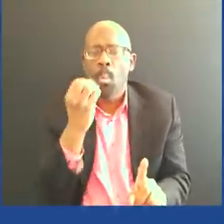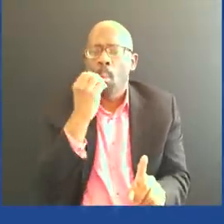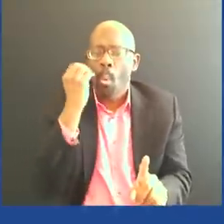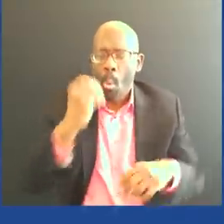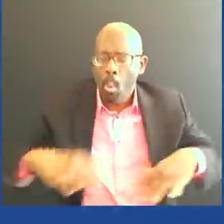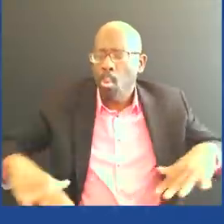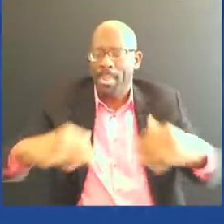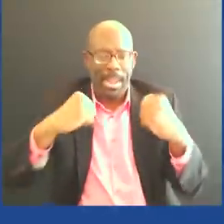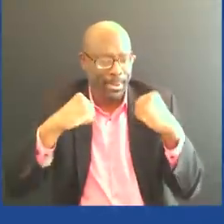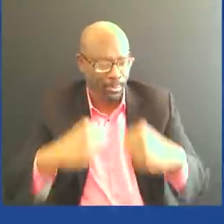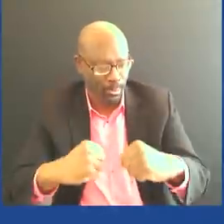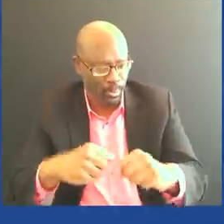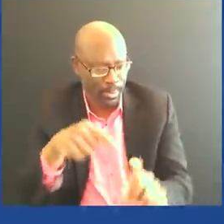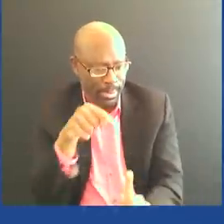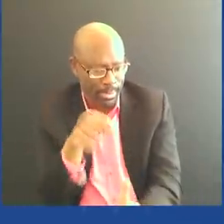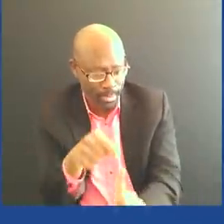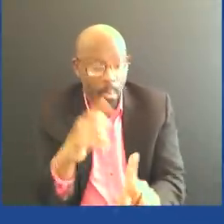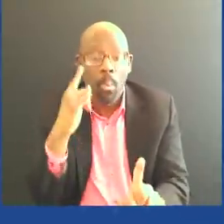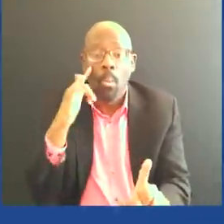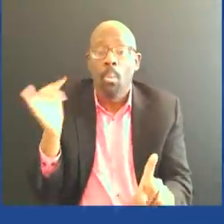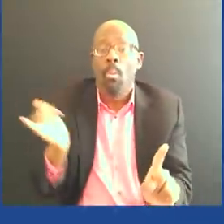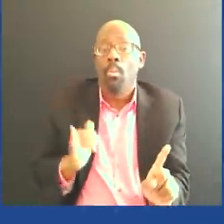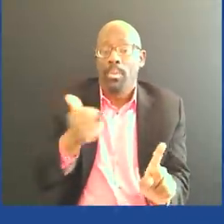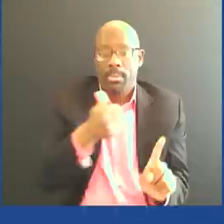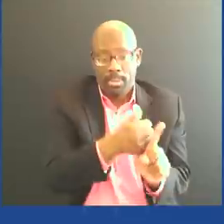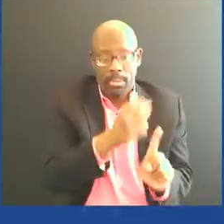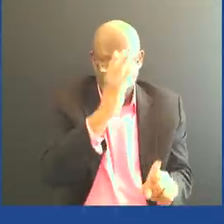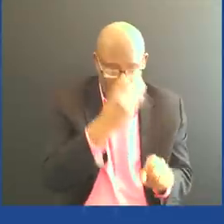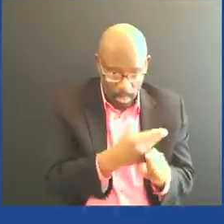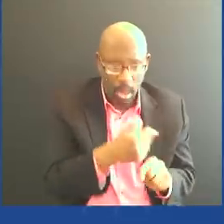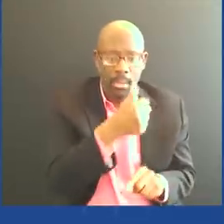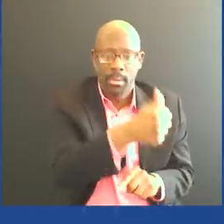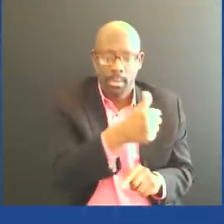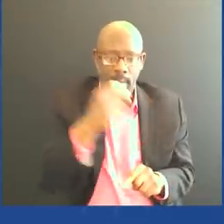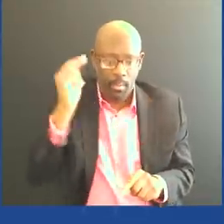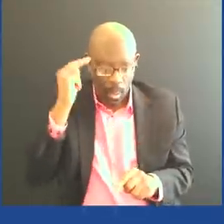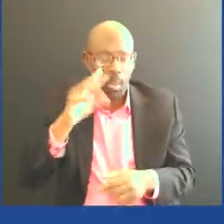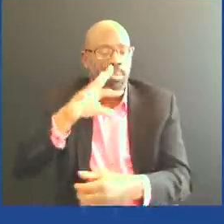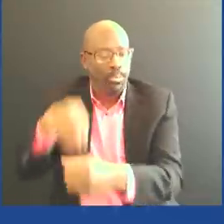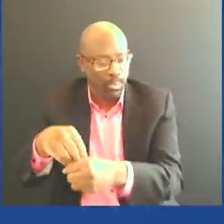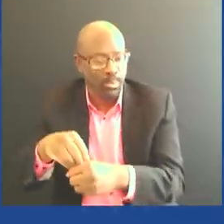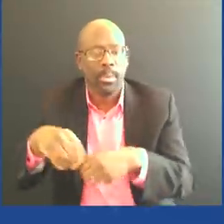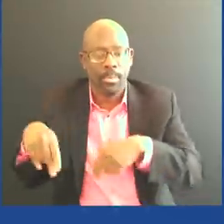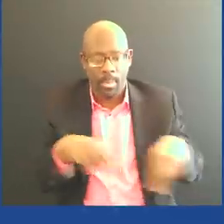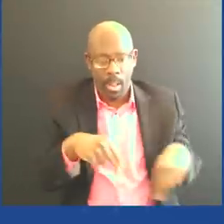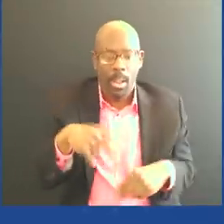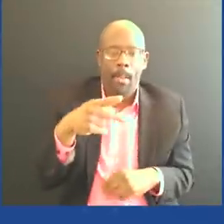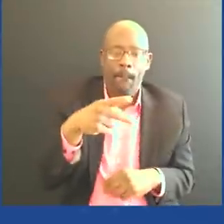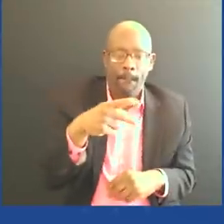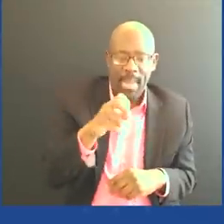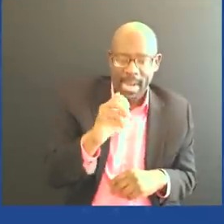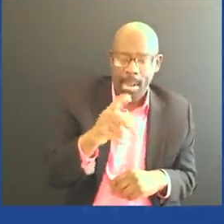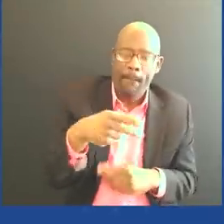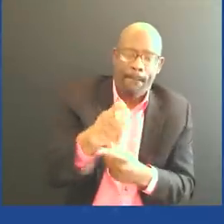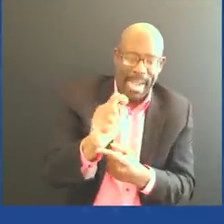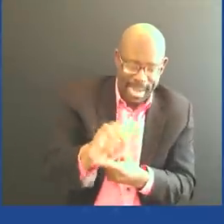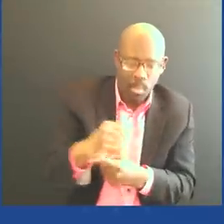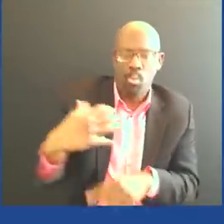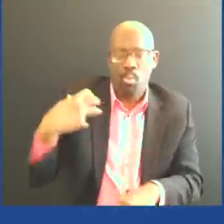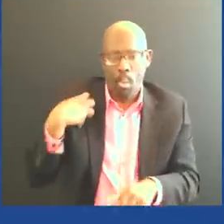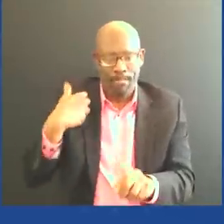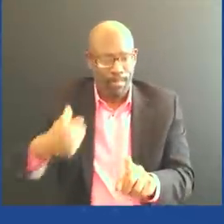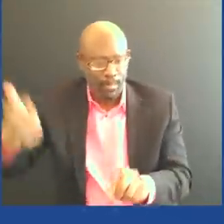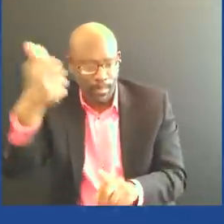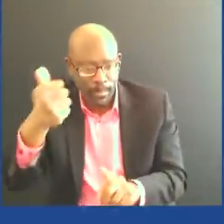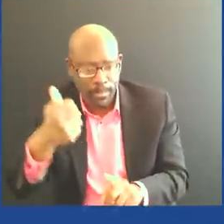a Navy Chief Petty Officer and the grandson of Gold Star mother whose son was killed in a kamikaze attack on